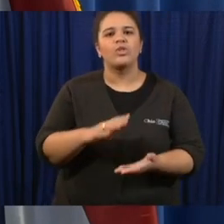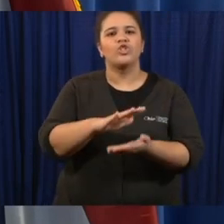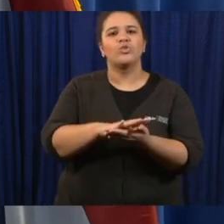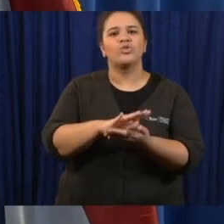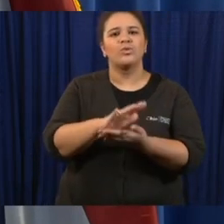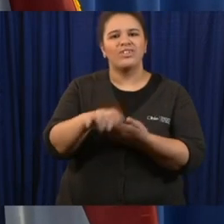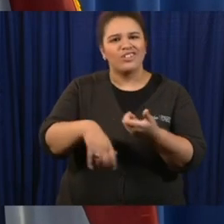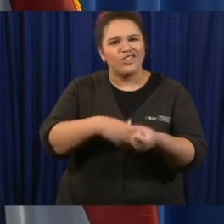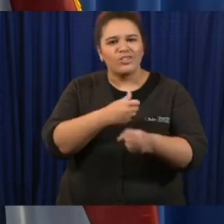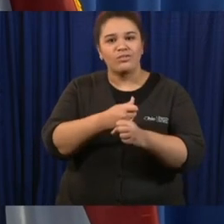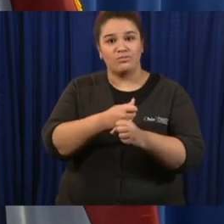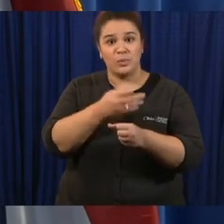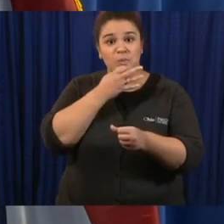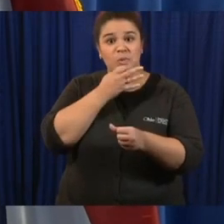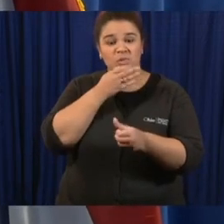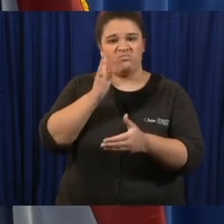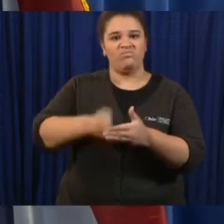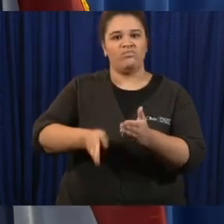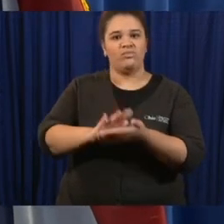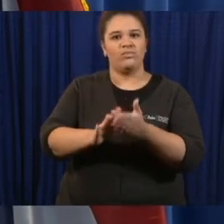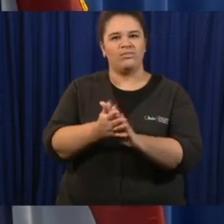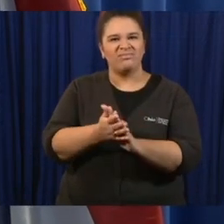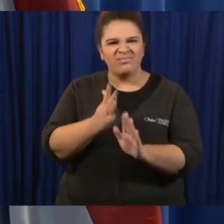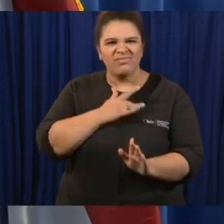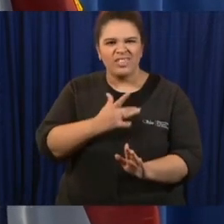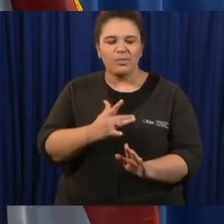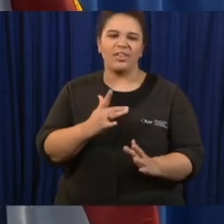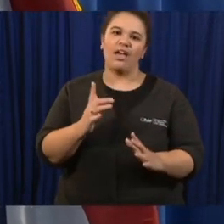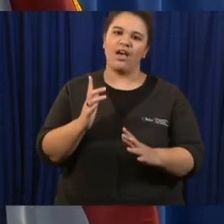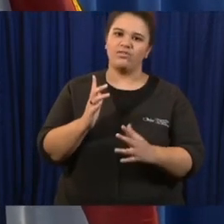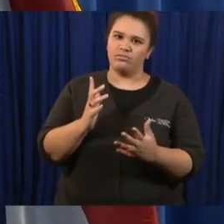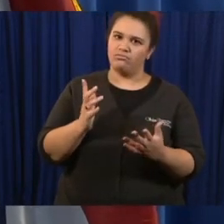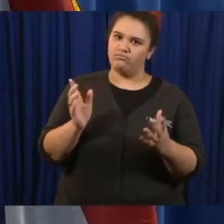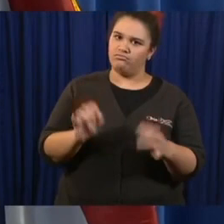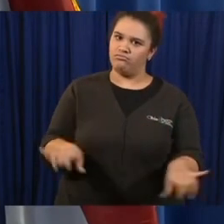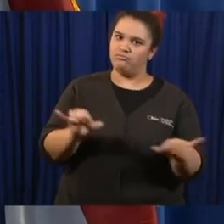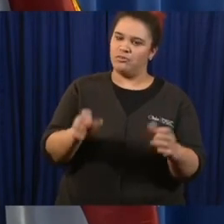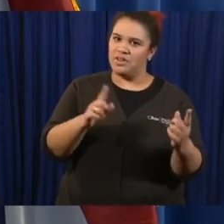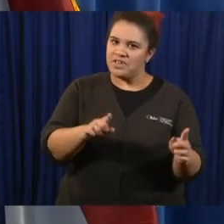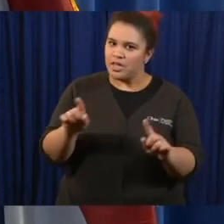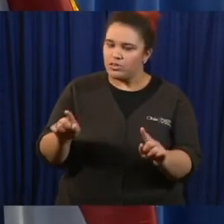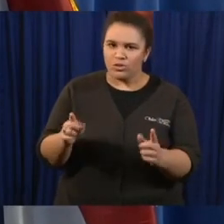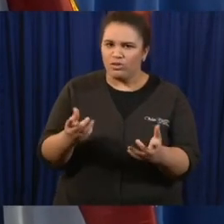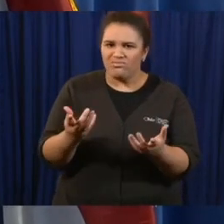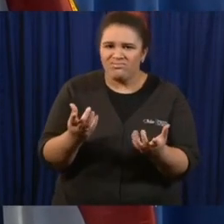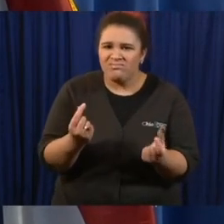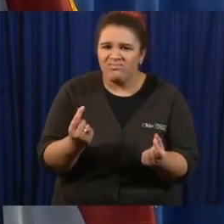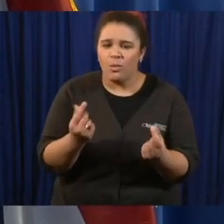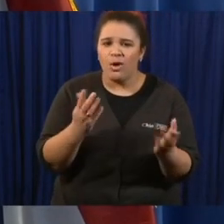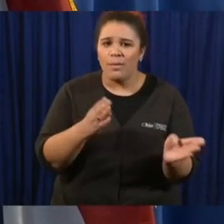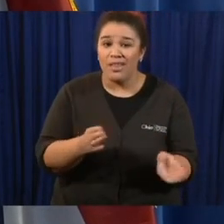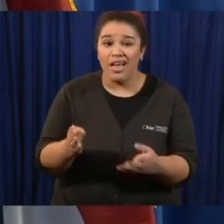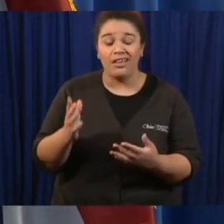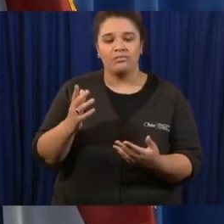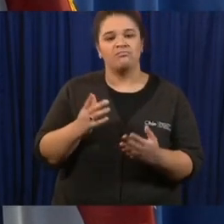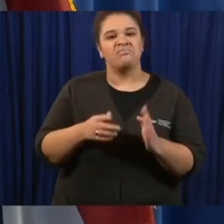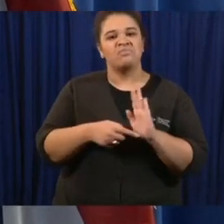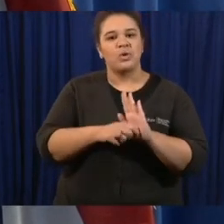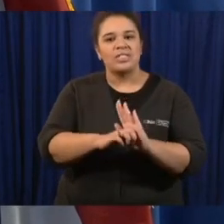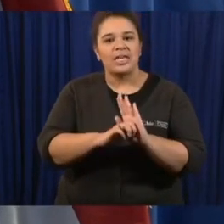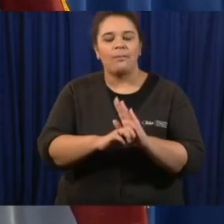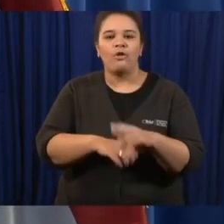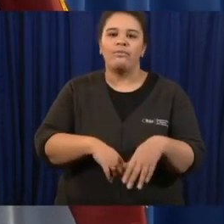traditional end-of-the-year activities? I'll go down the short list. Graduation, banquets, other